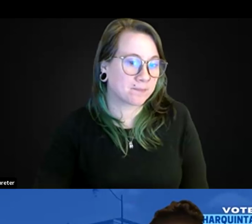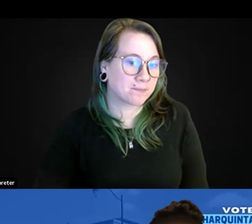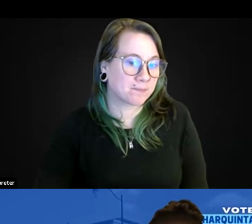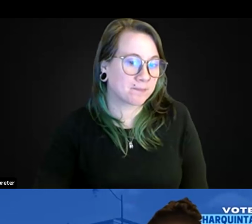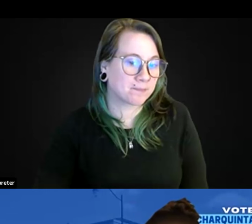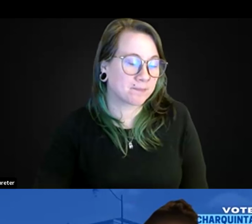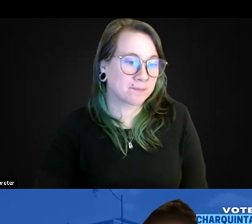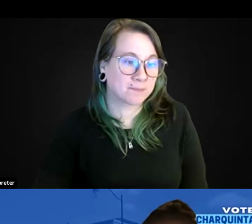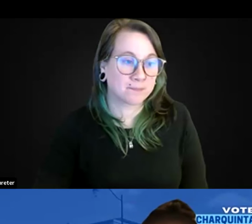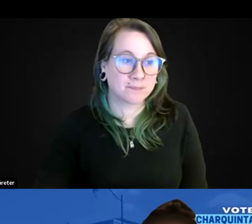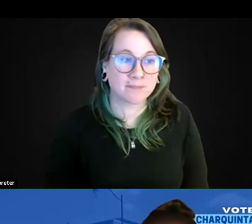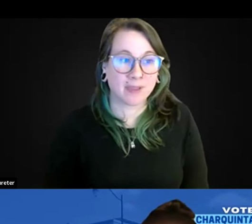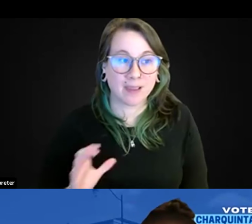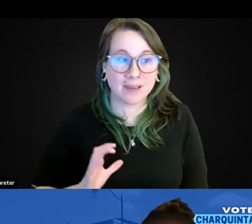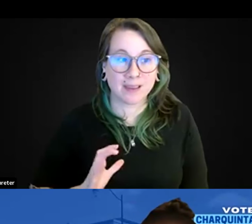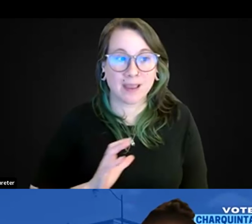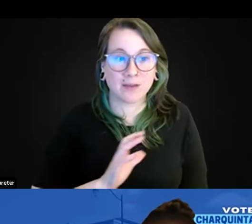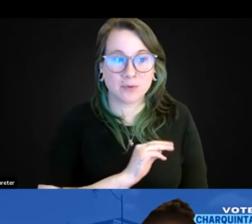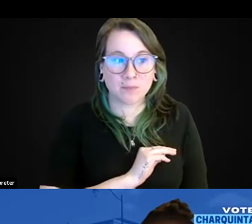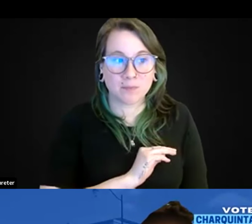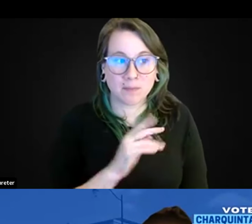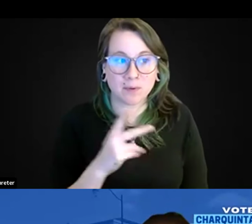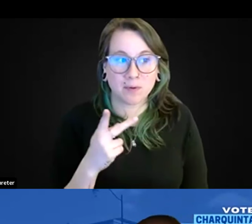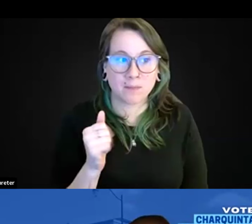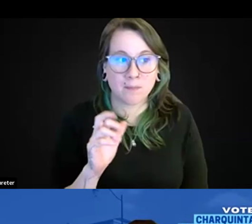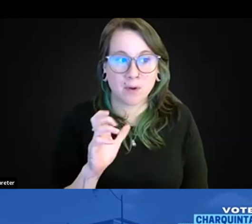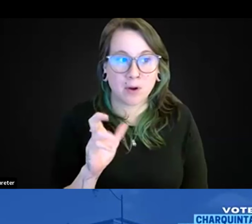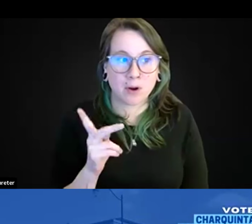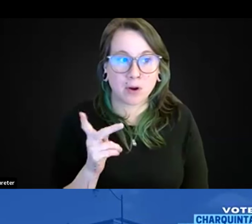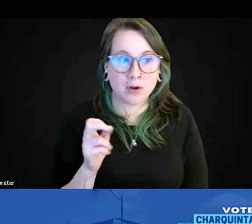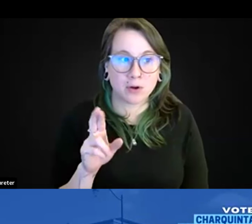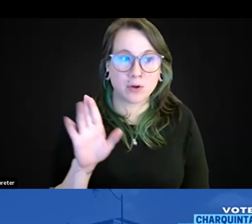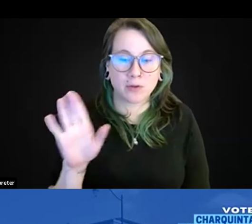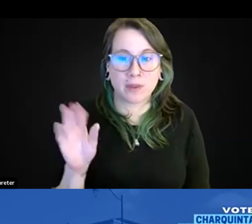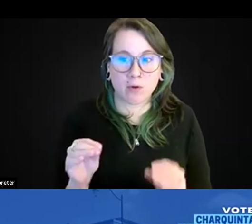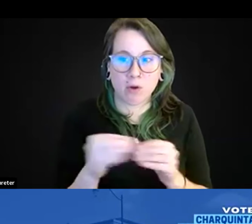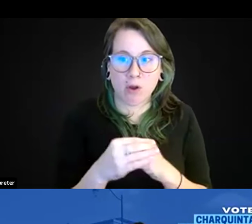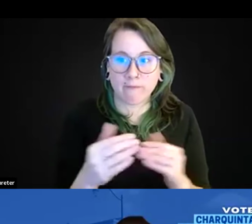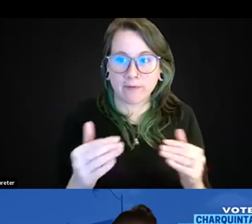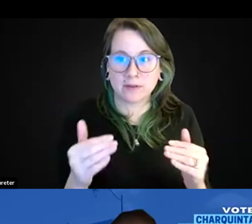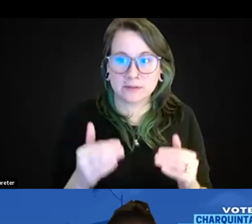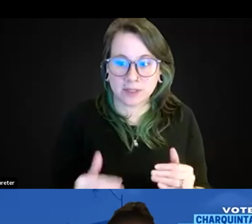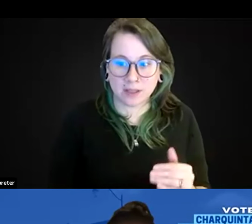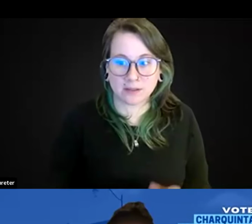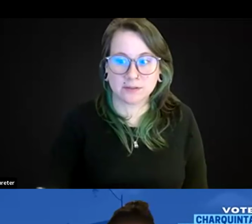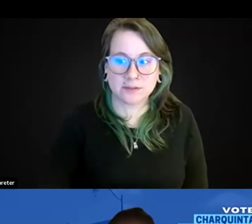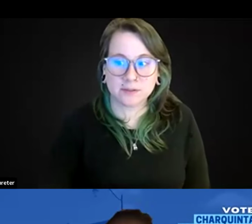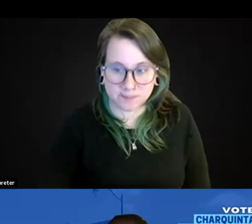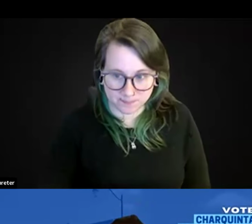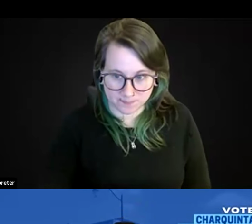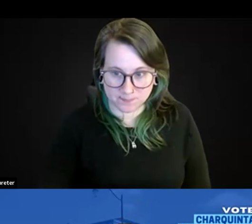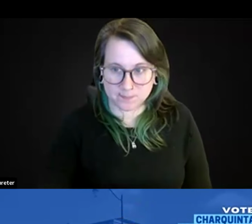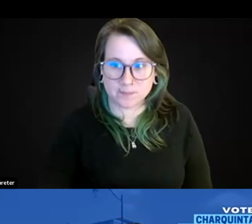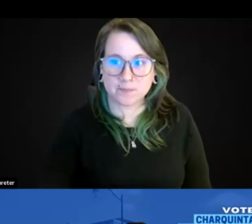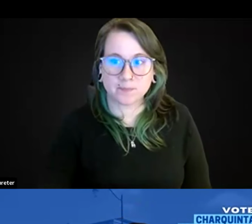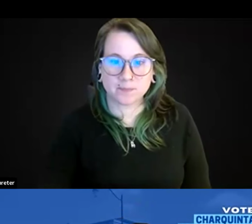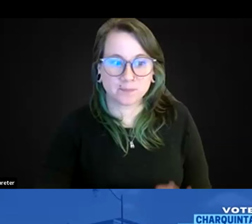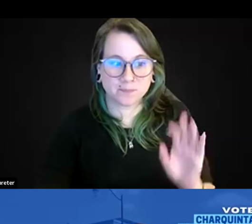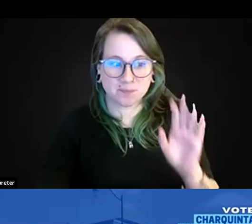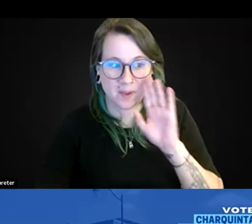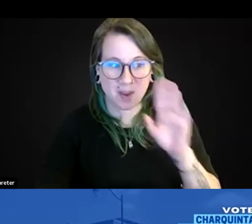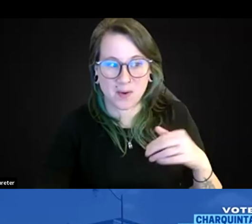Is Councilmember Parker's office next? Yes. Okay. Okay, thank I'm you.